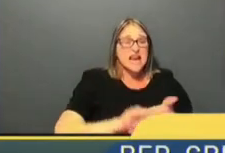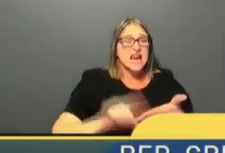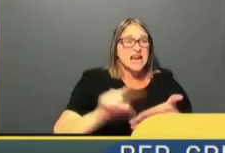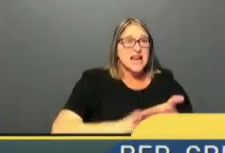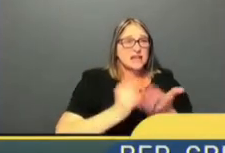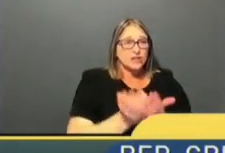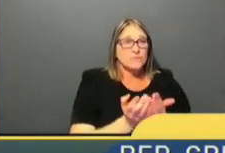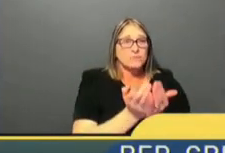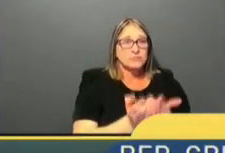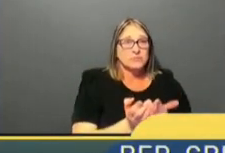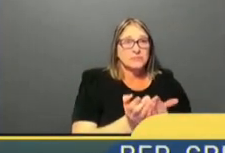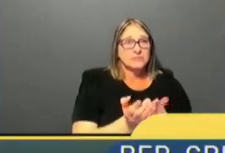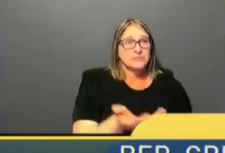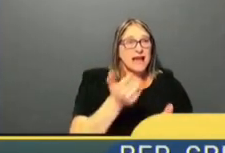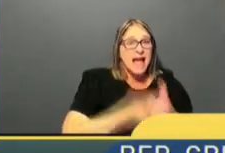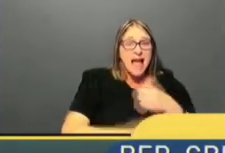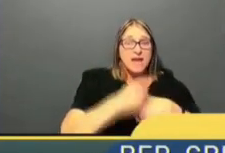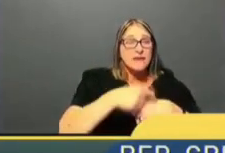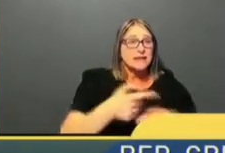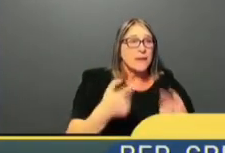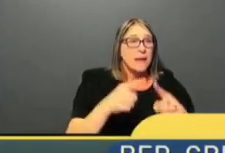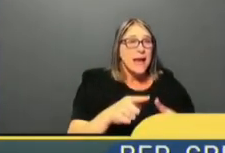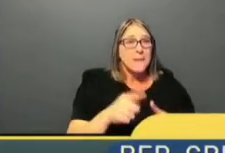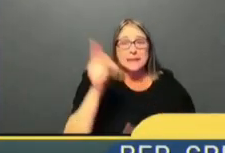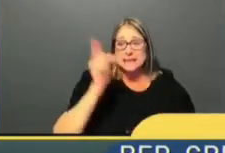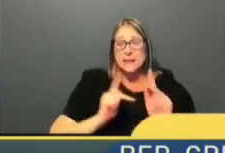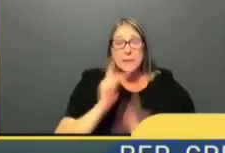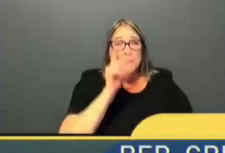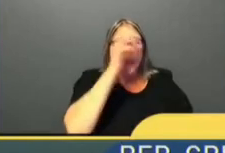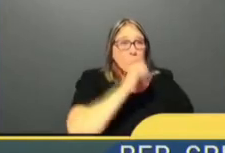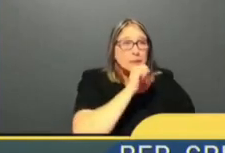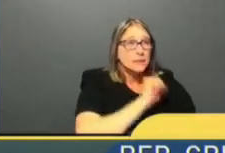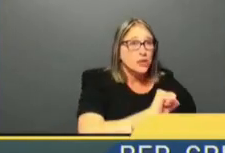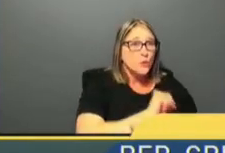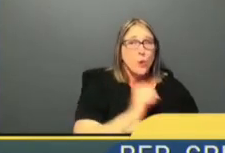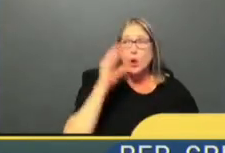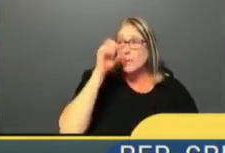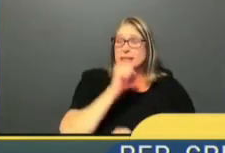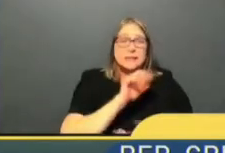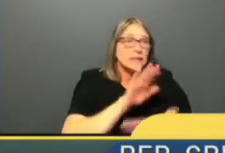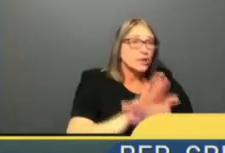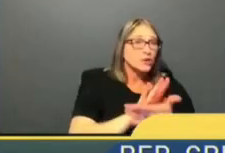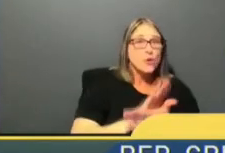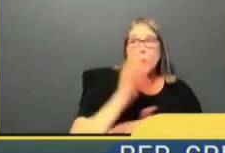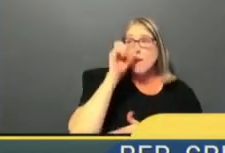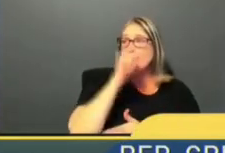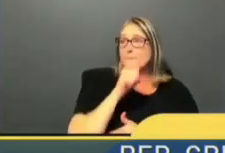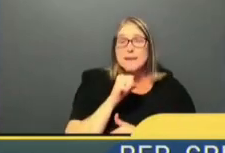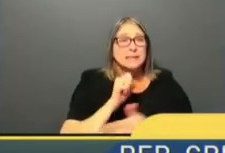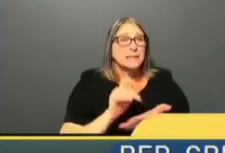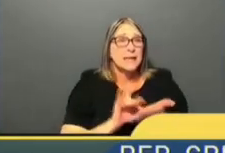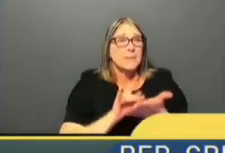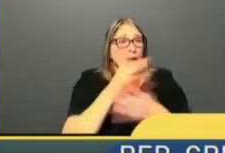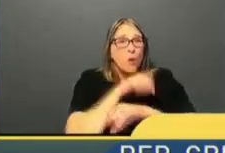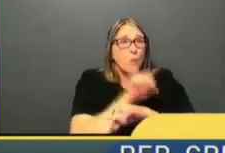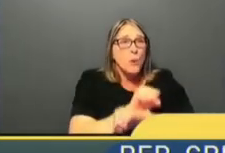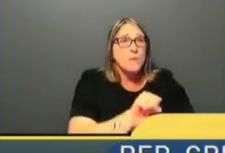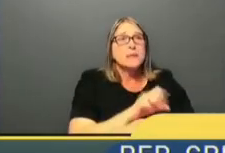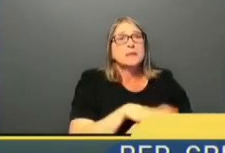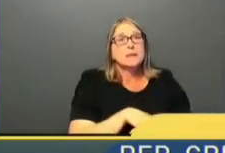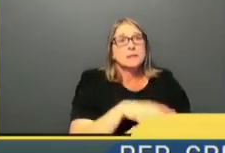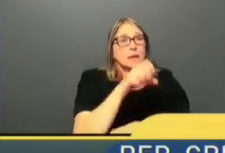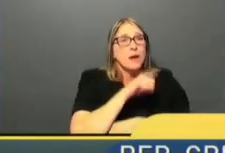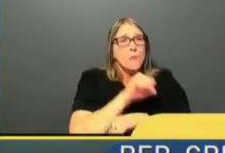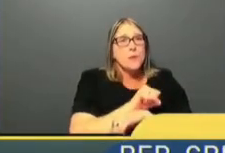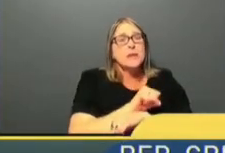one of those canceled sailings are folks missing work, folks missing school, folks missing medical appointments. Every one of those is